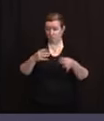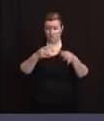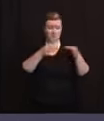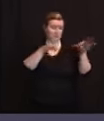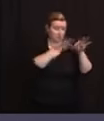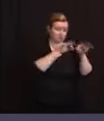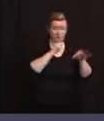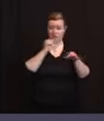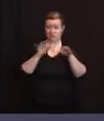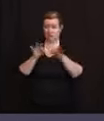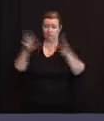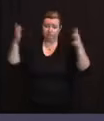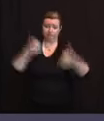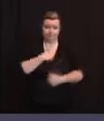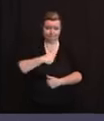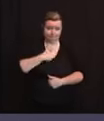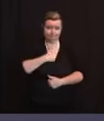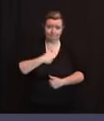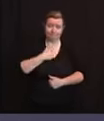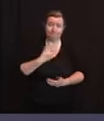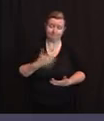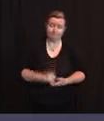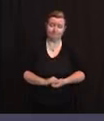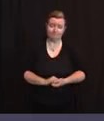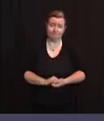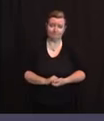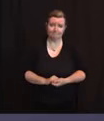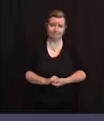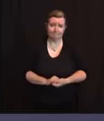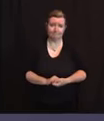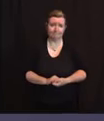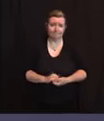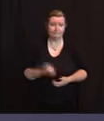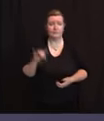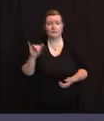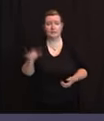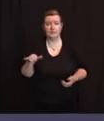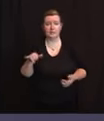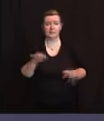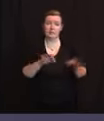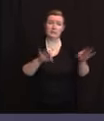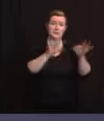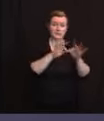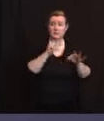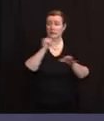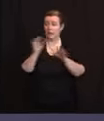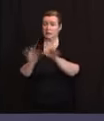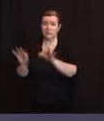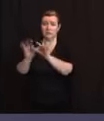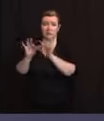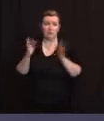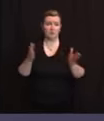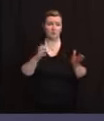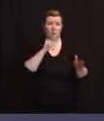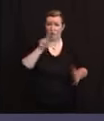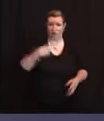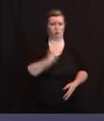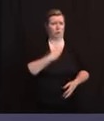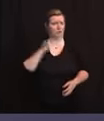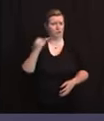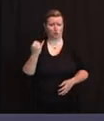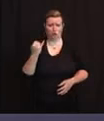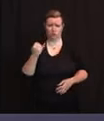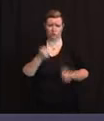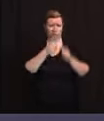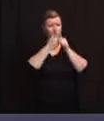way, in terms of essential, non-essential that has been designated nationally as well. And we're going to continue to